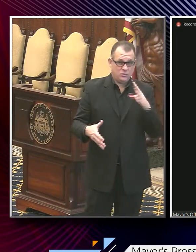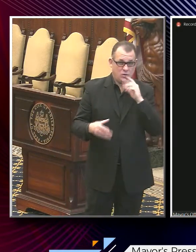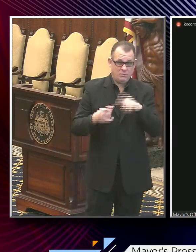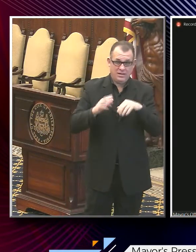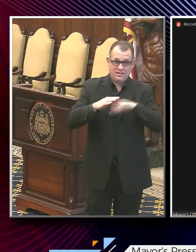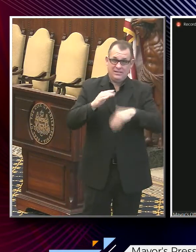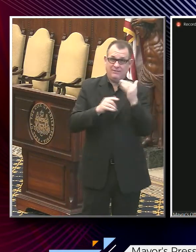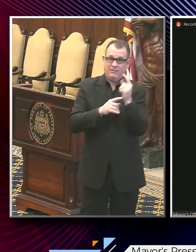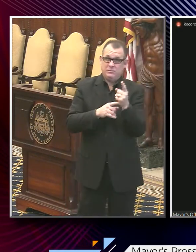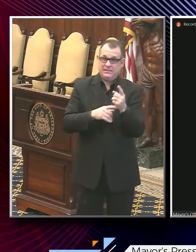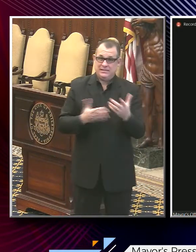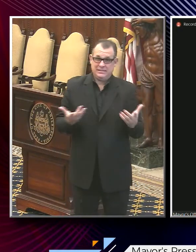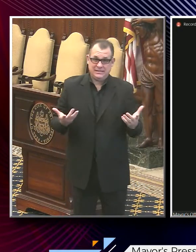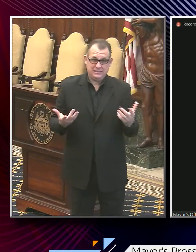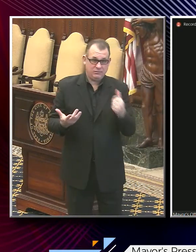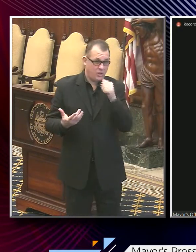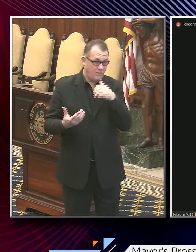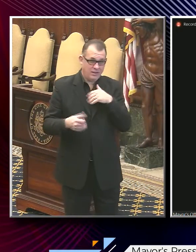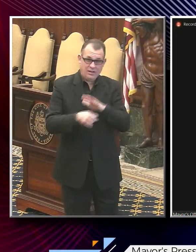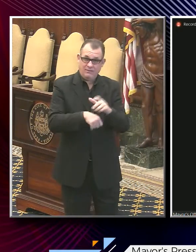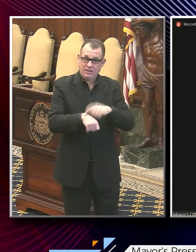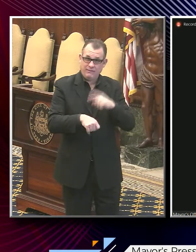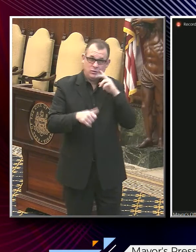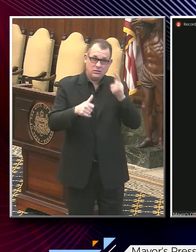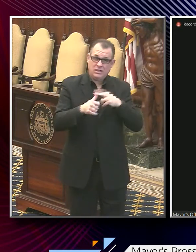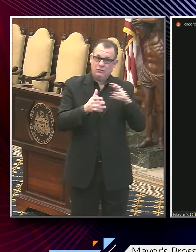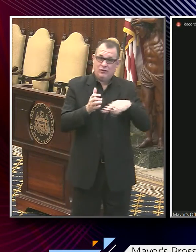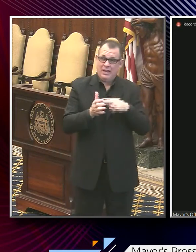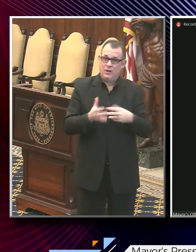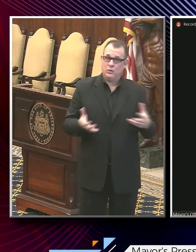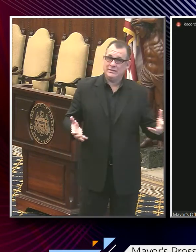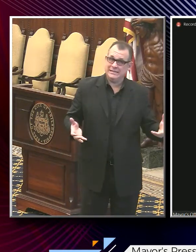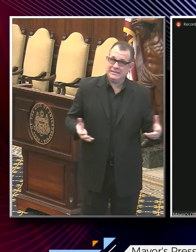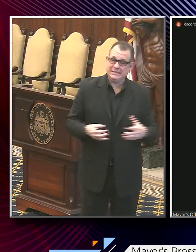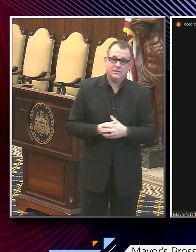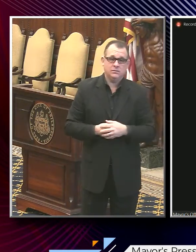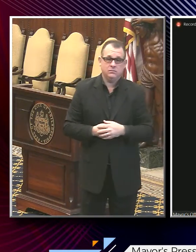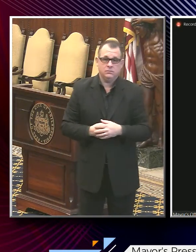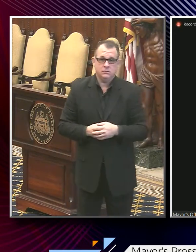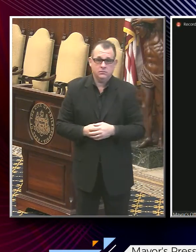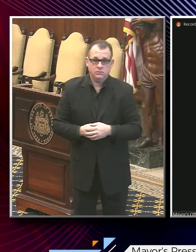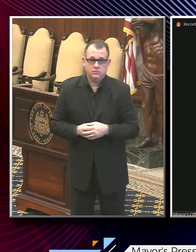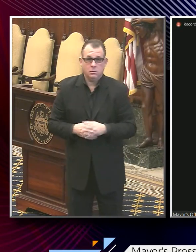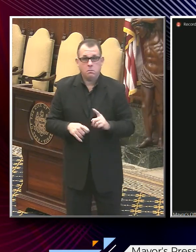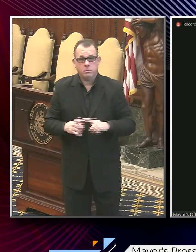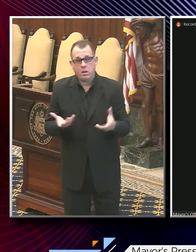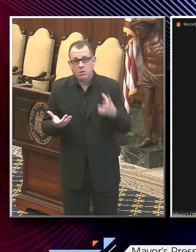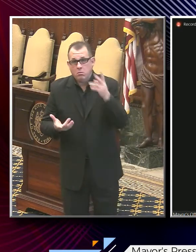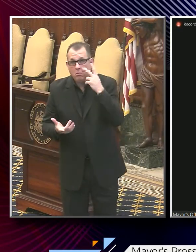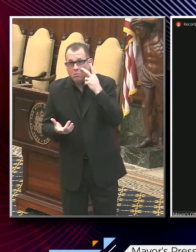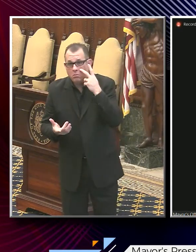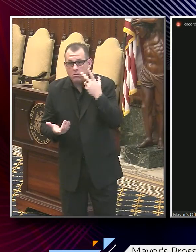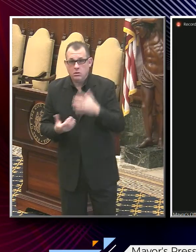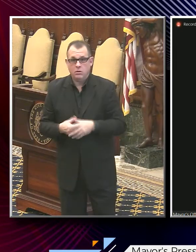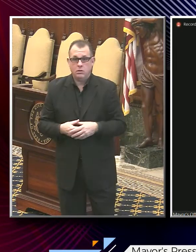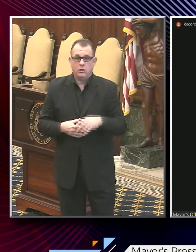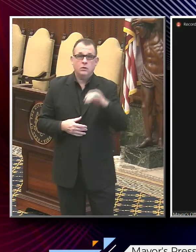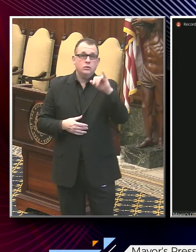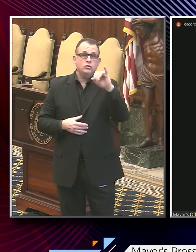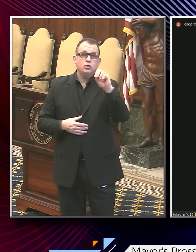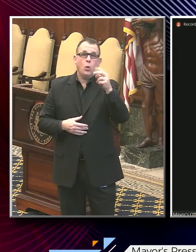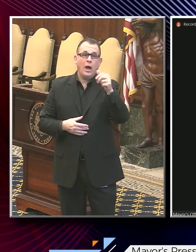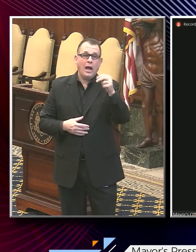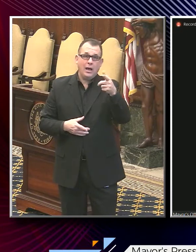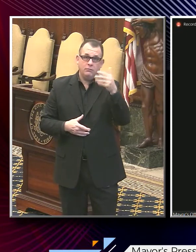15 minutes. So I highly doubt at this point we will have time for questions on other topics, but how it goes.